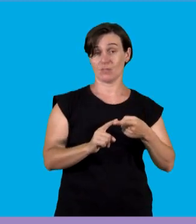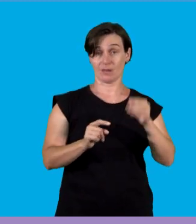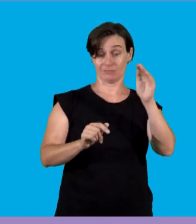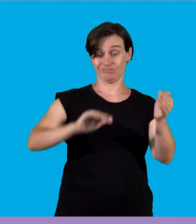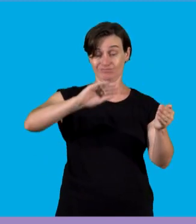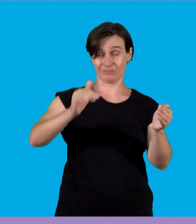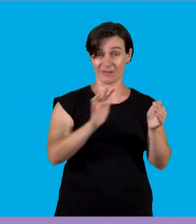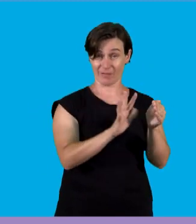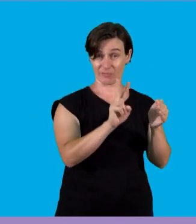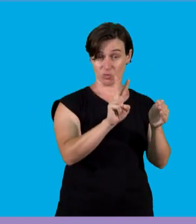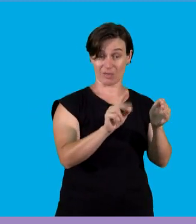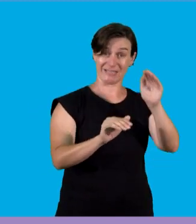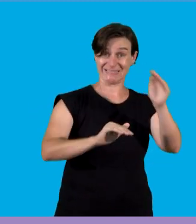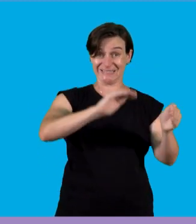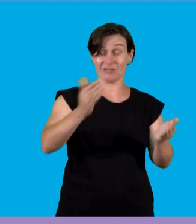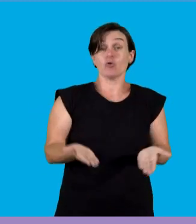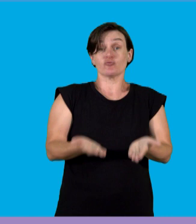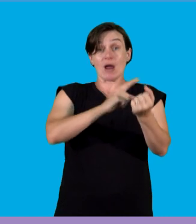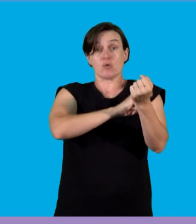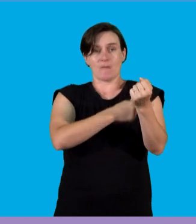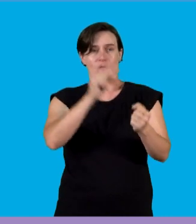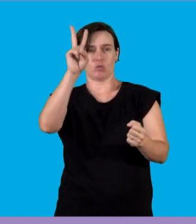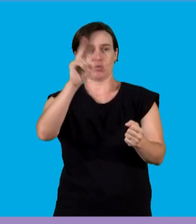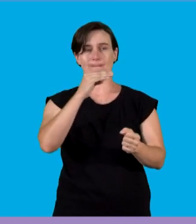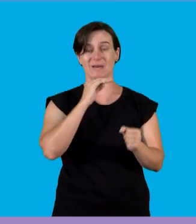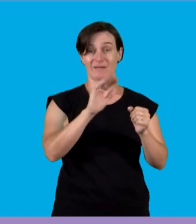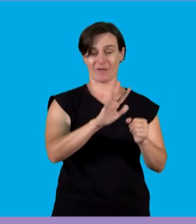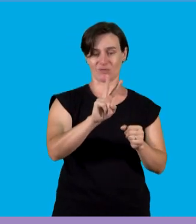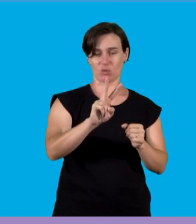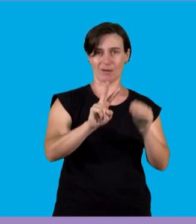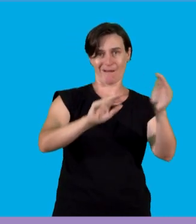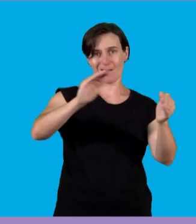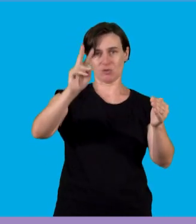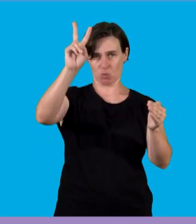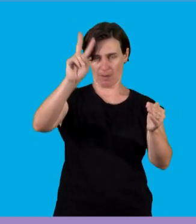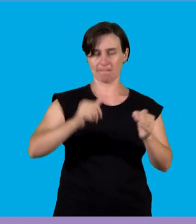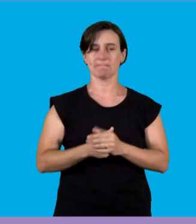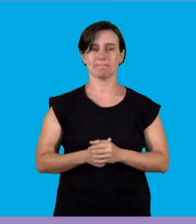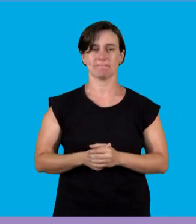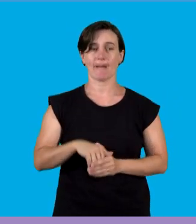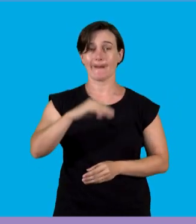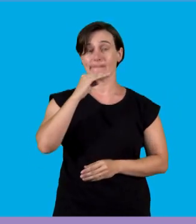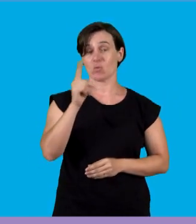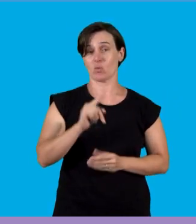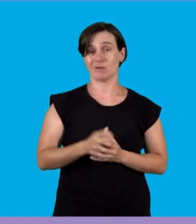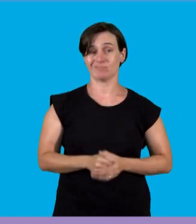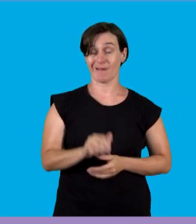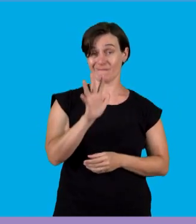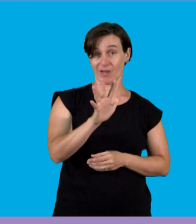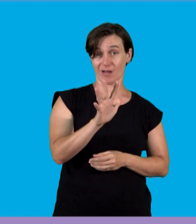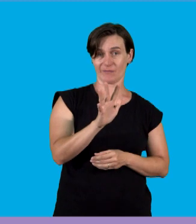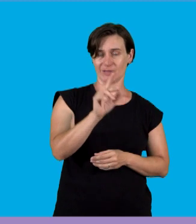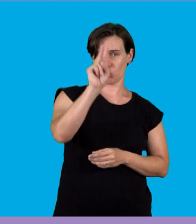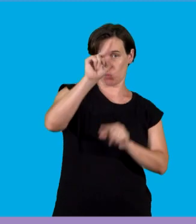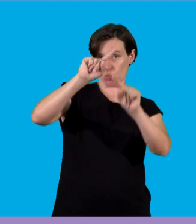this has been raised to a power of 2. Now, according to this law that we have just discovered here, we are going to say